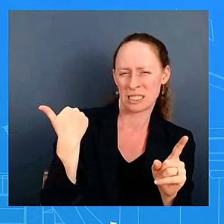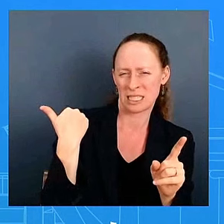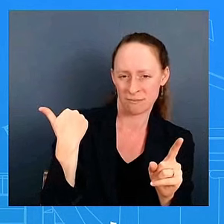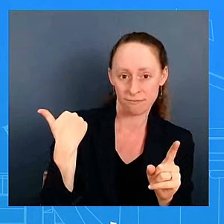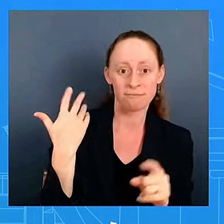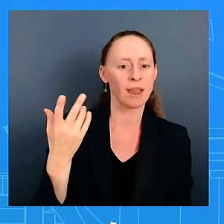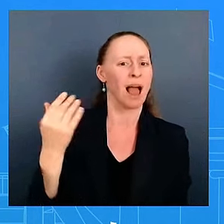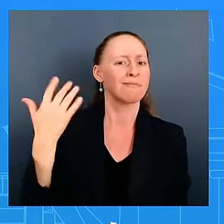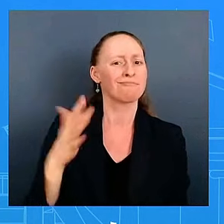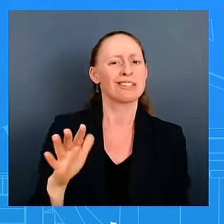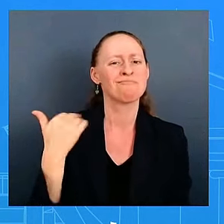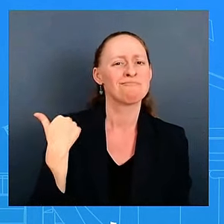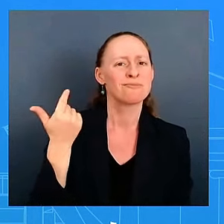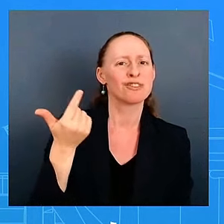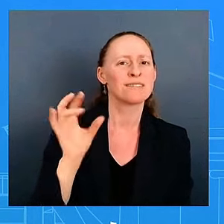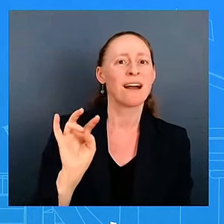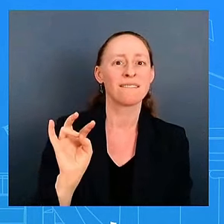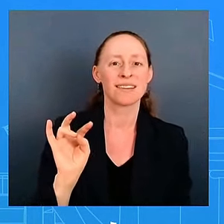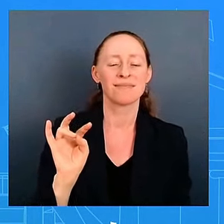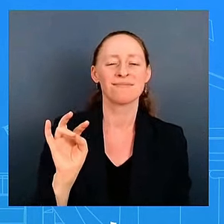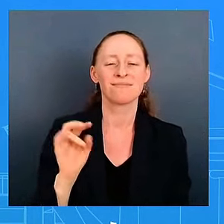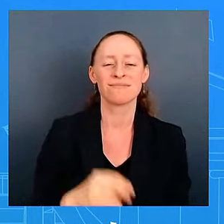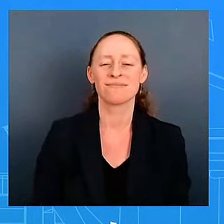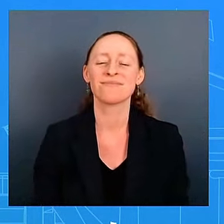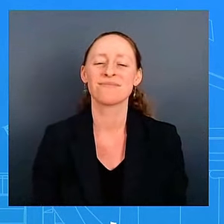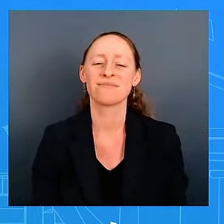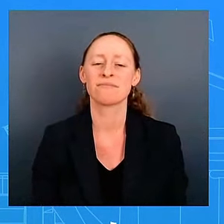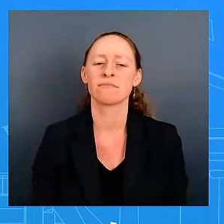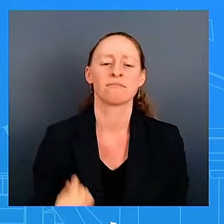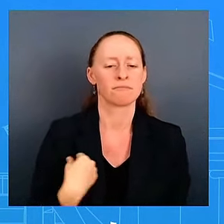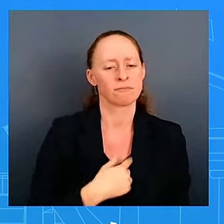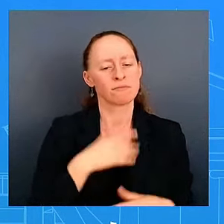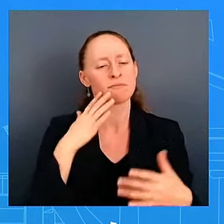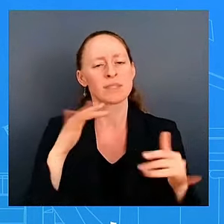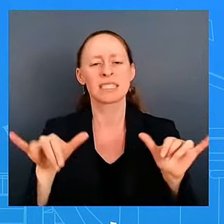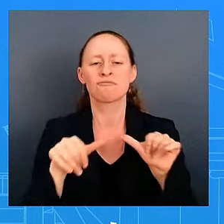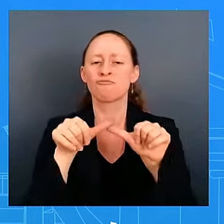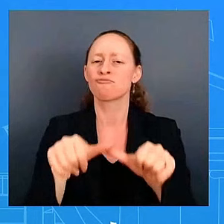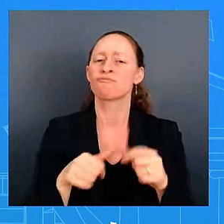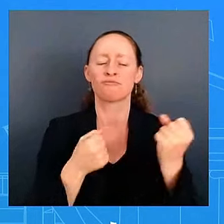our unwavering support for Ukraine. The president has led in this effort